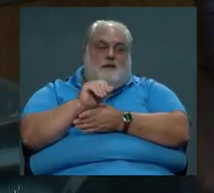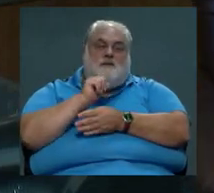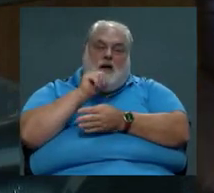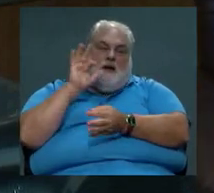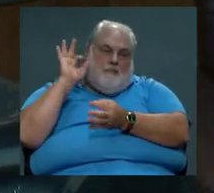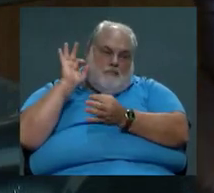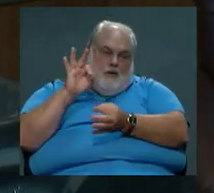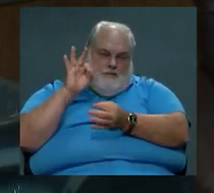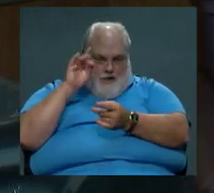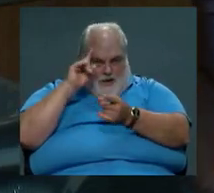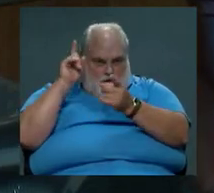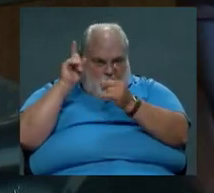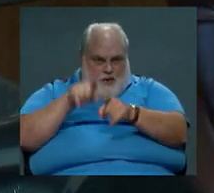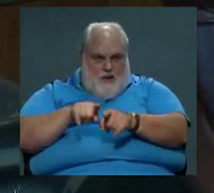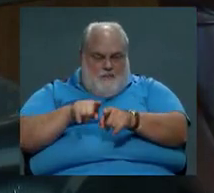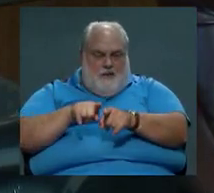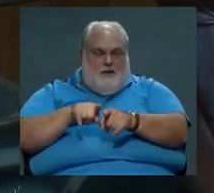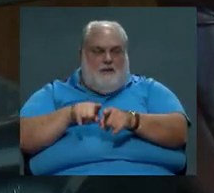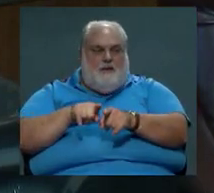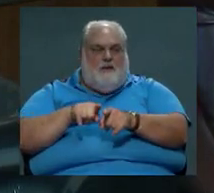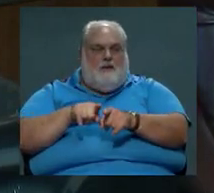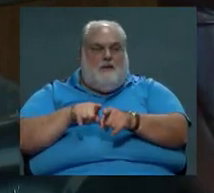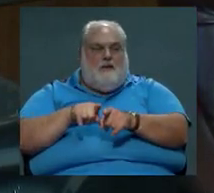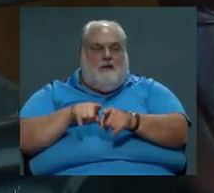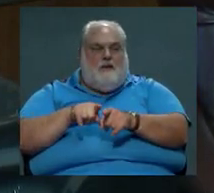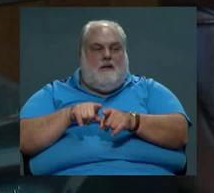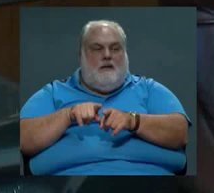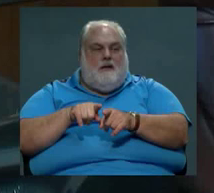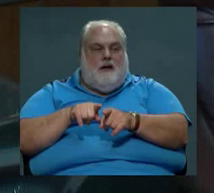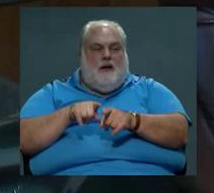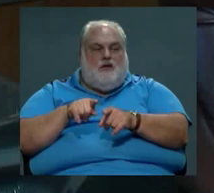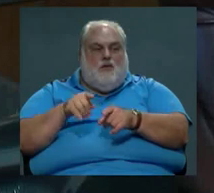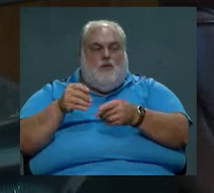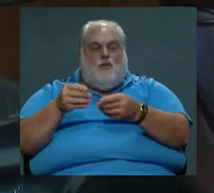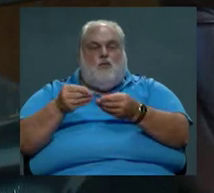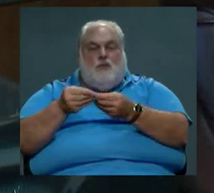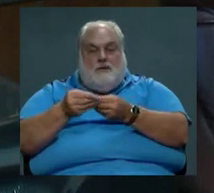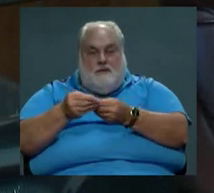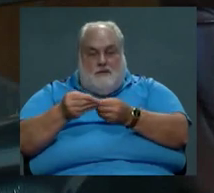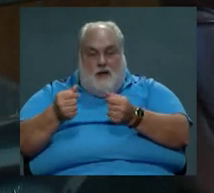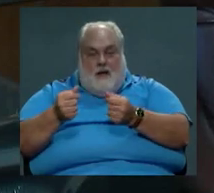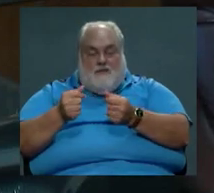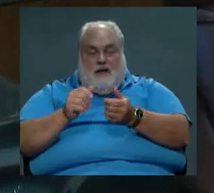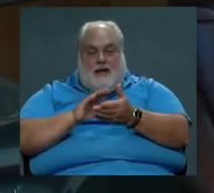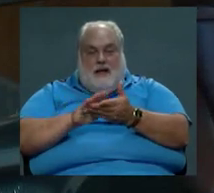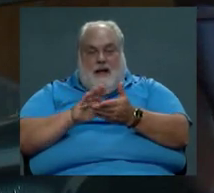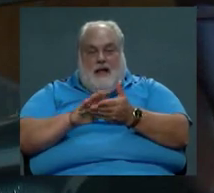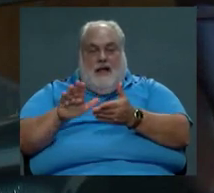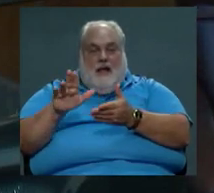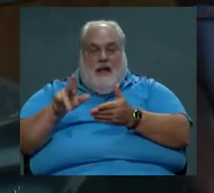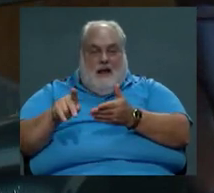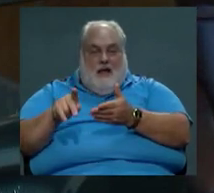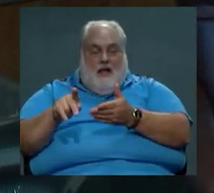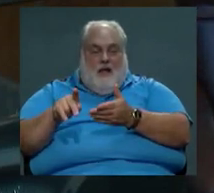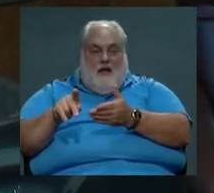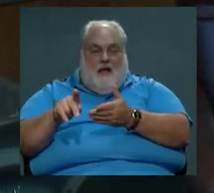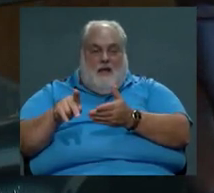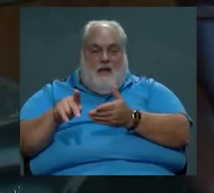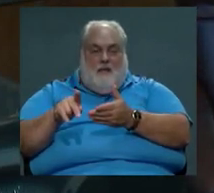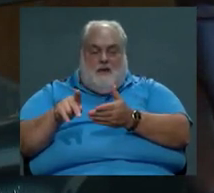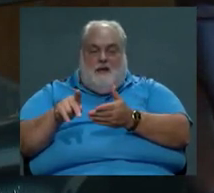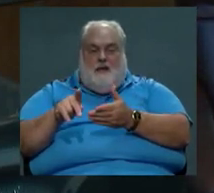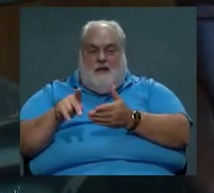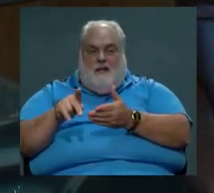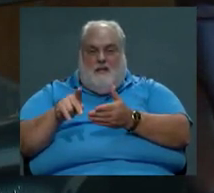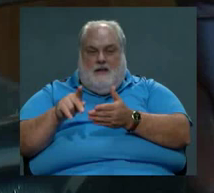agreement that's been added to over the past, is trying to rectify and clear up some of this stuff. And one of the